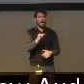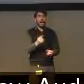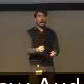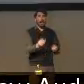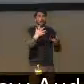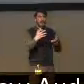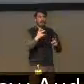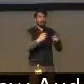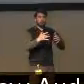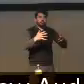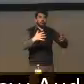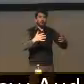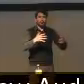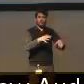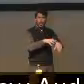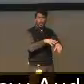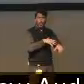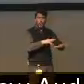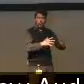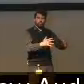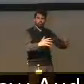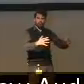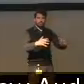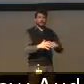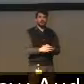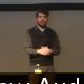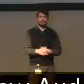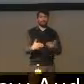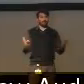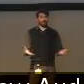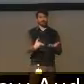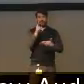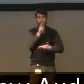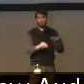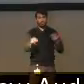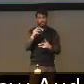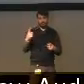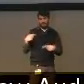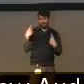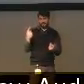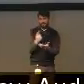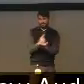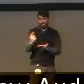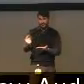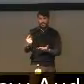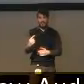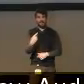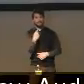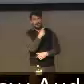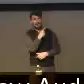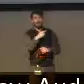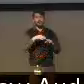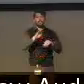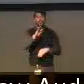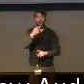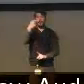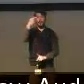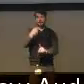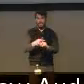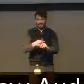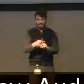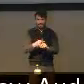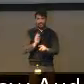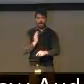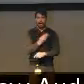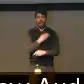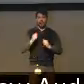focused on institutionally over the last week since we last spoke. This is over 30 days that the command center has been up. So